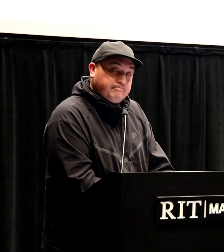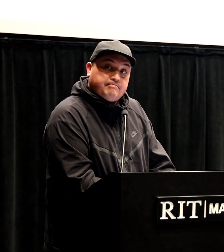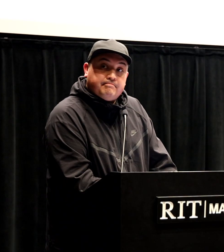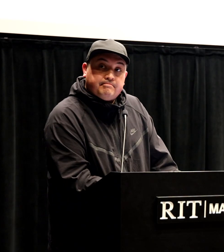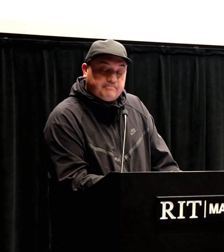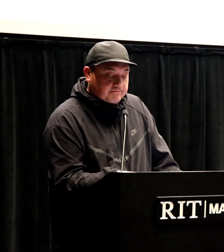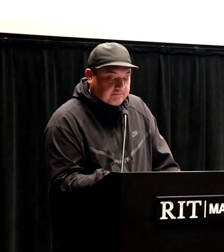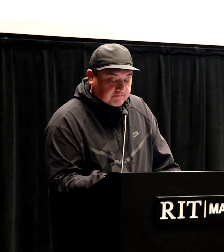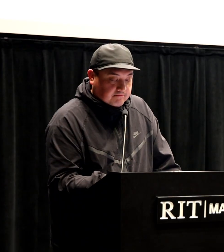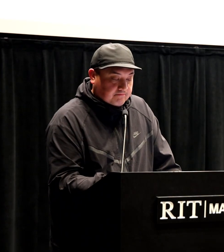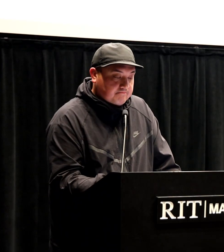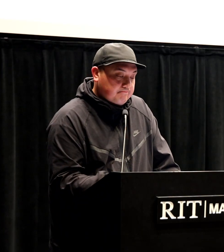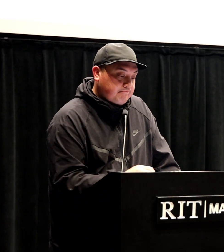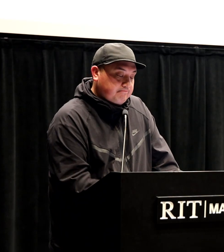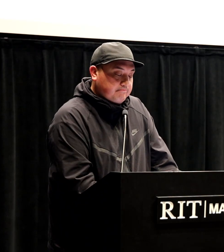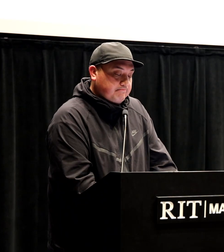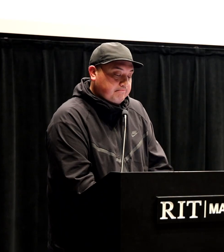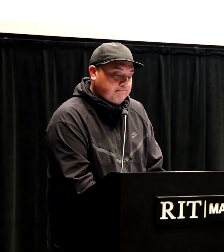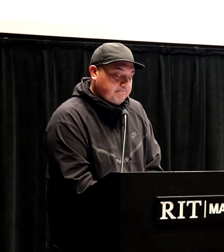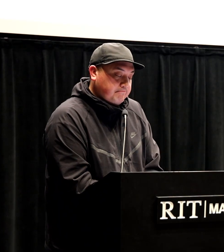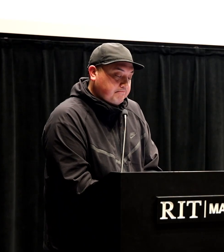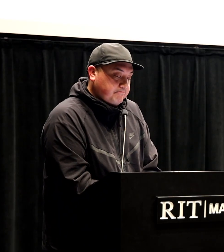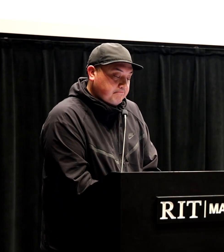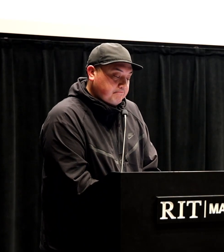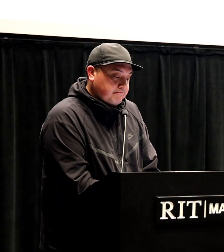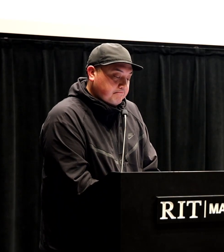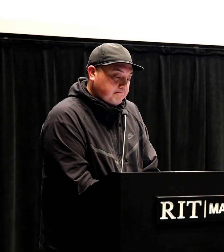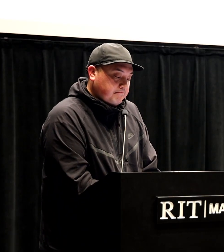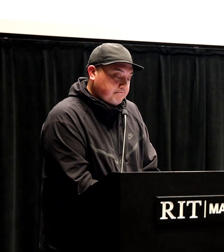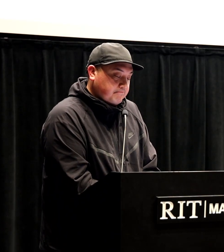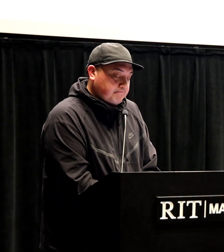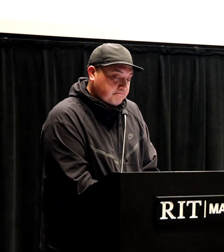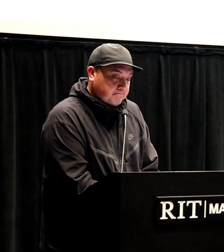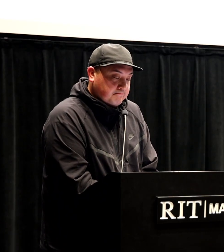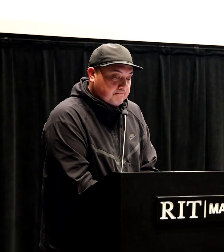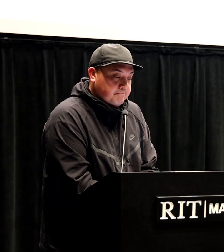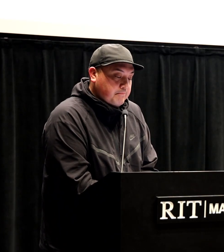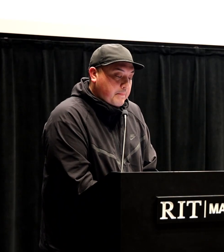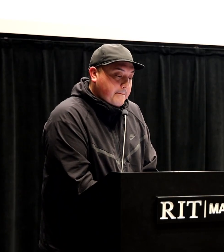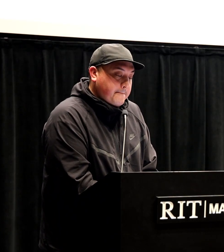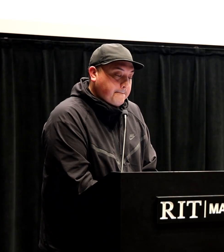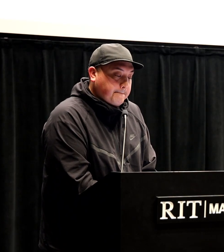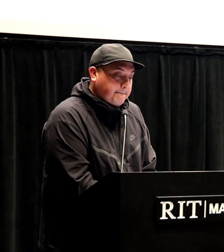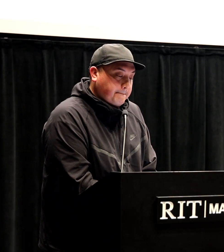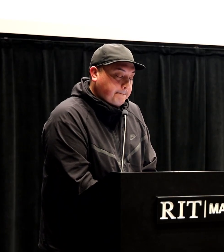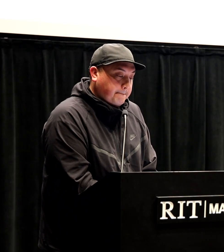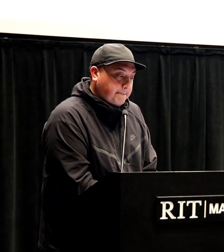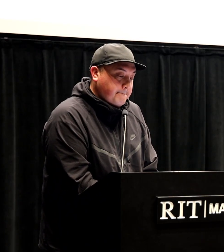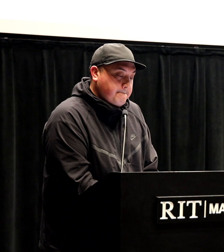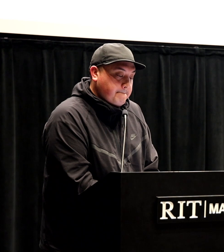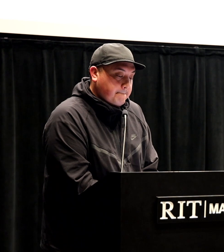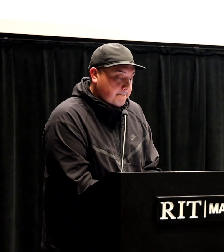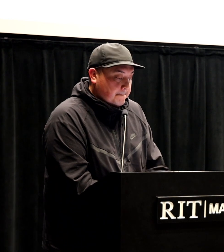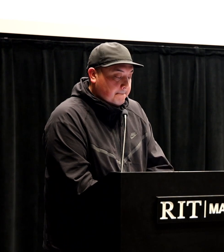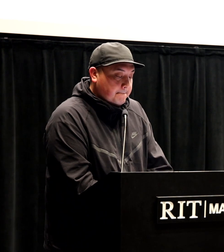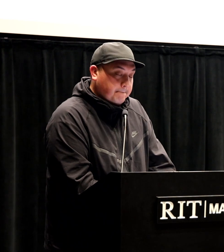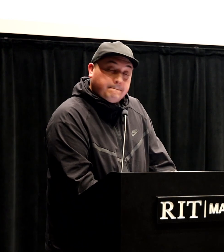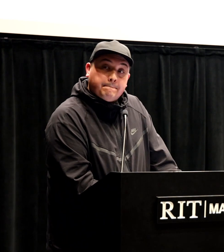Well, I think that's where we have to wrap up, but I want to thank you so much for sharing